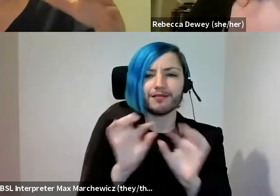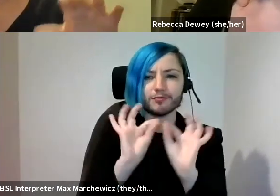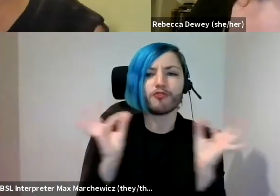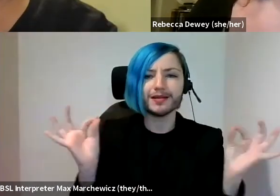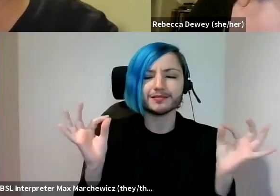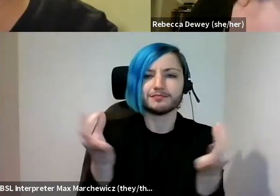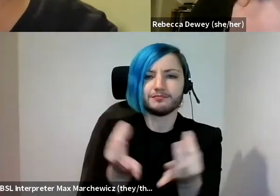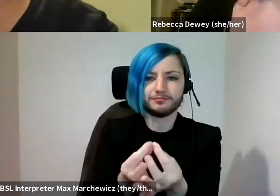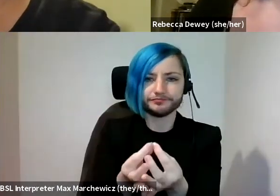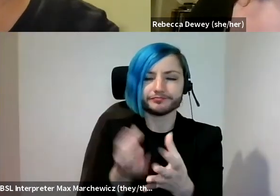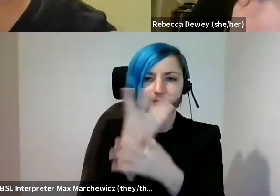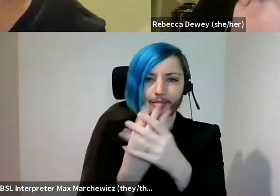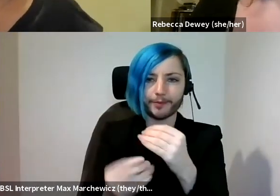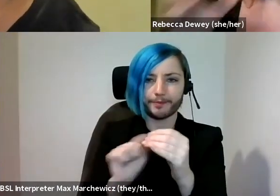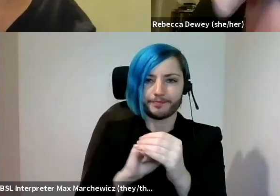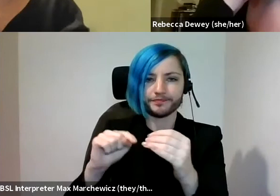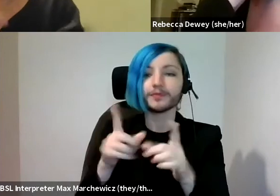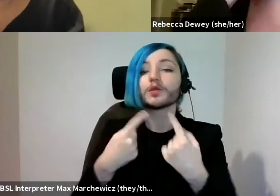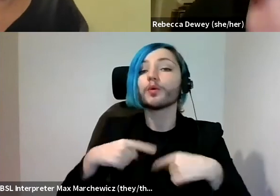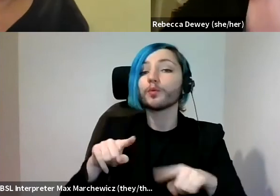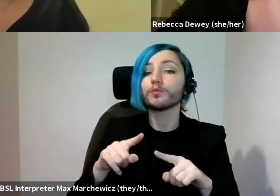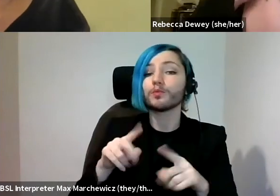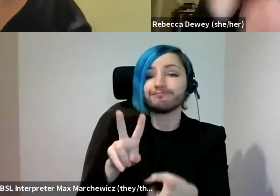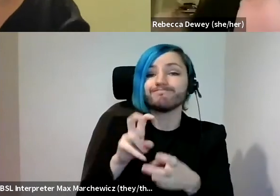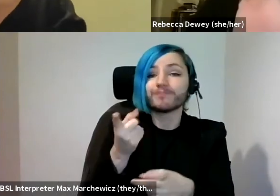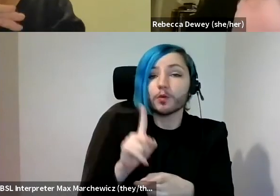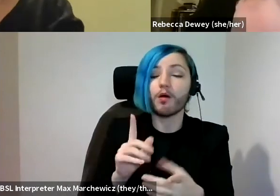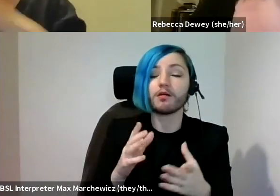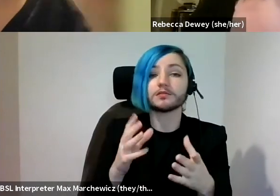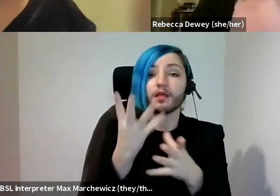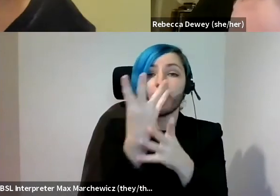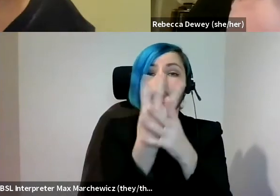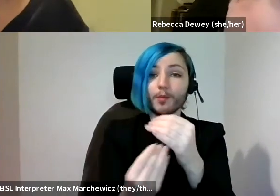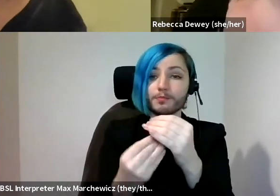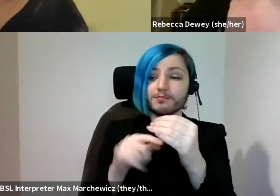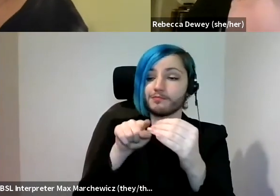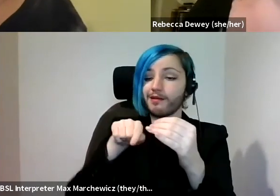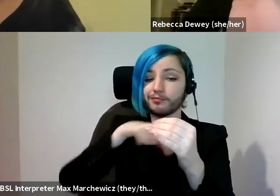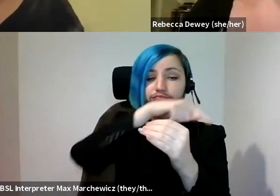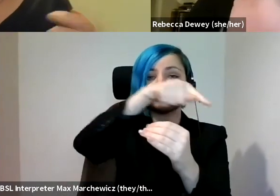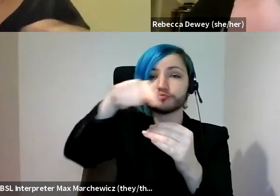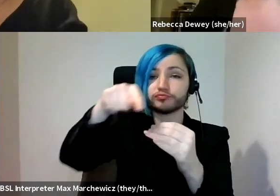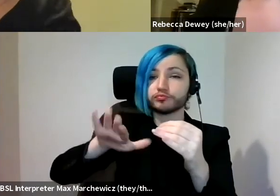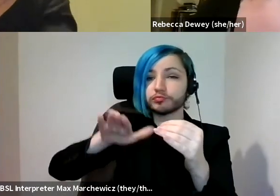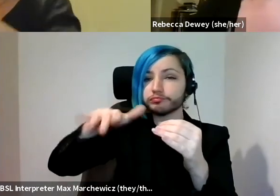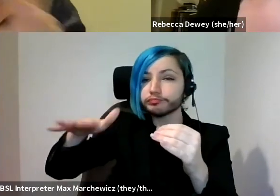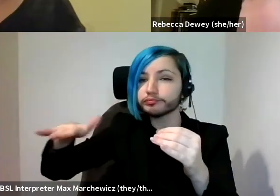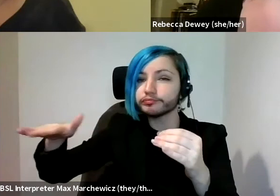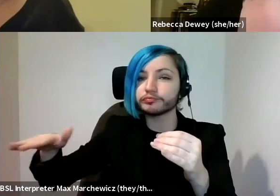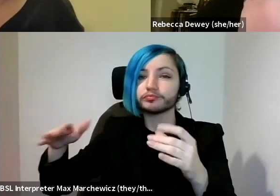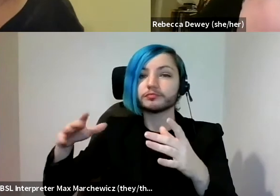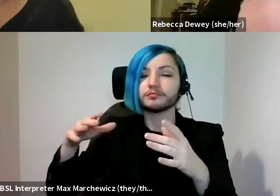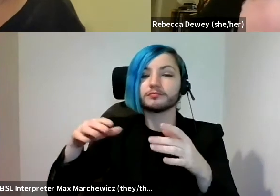What we are detecting are the disturbances of space-time from around the colliding